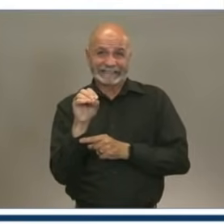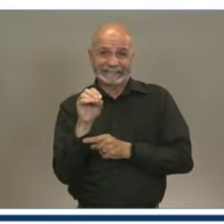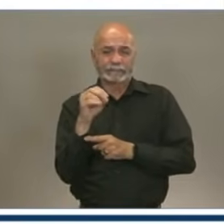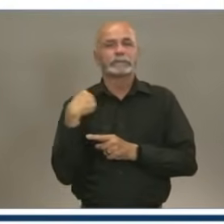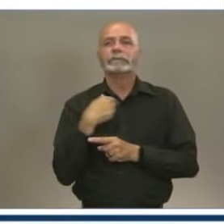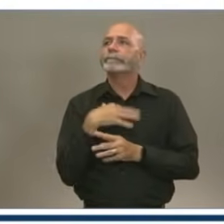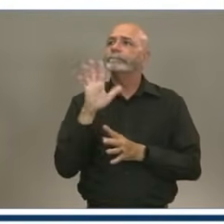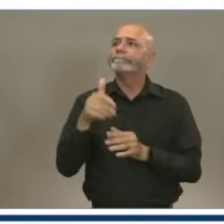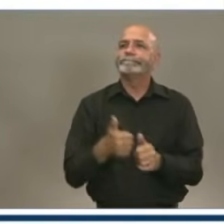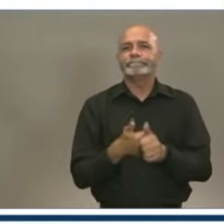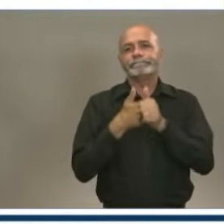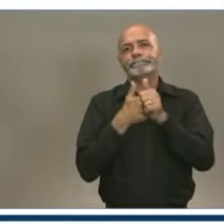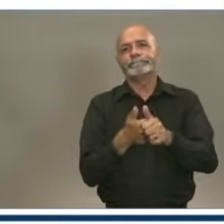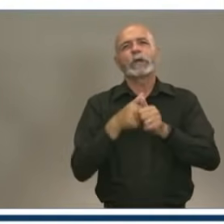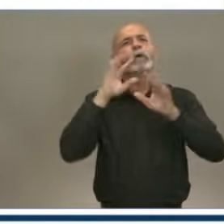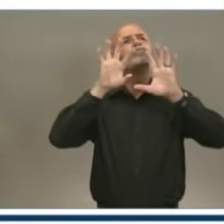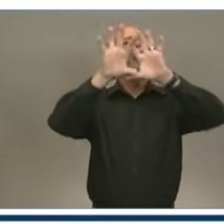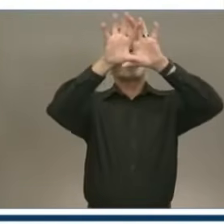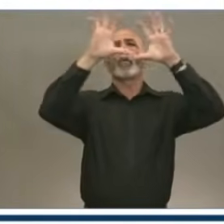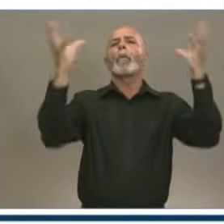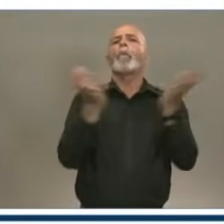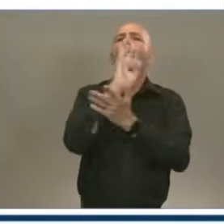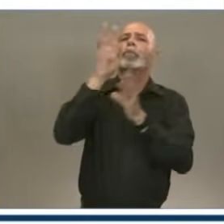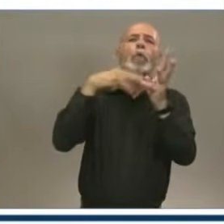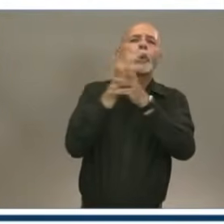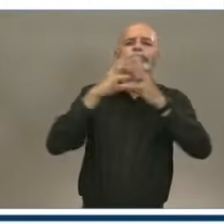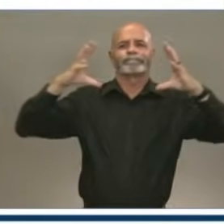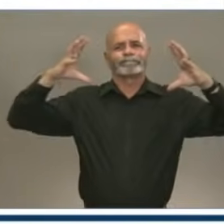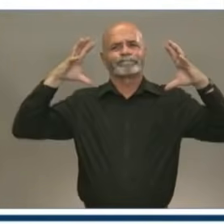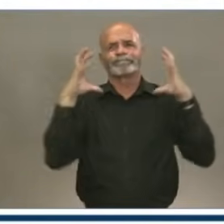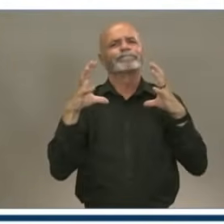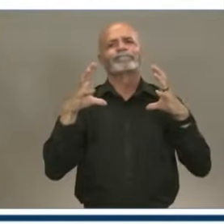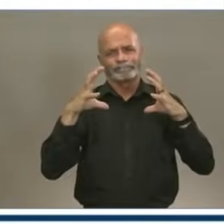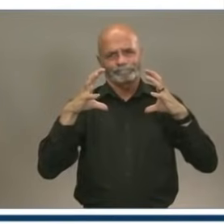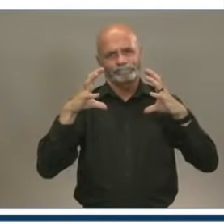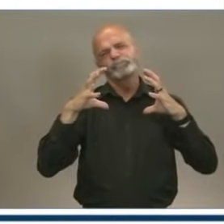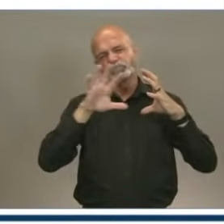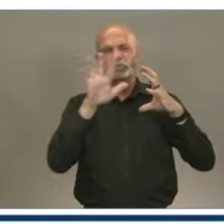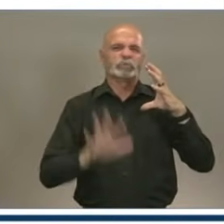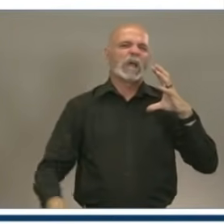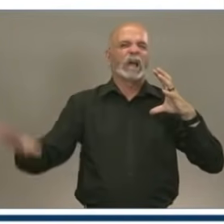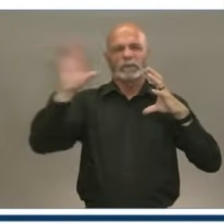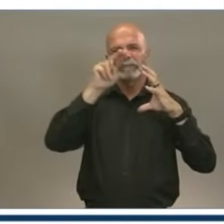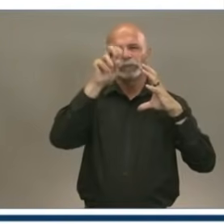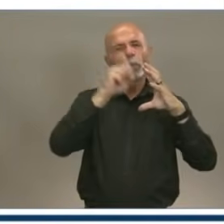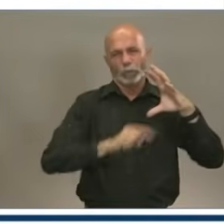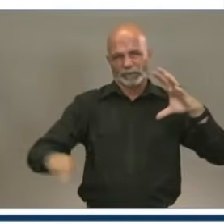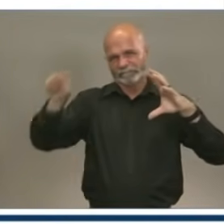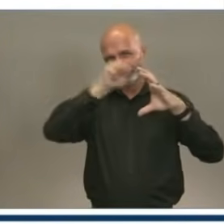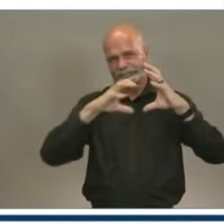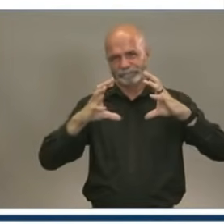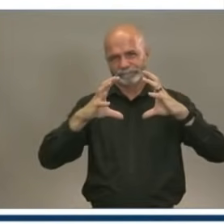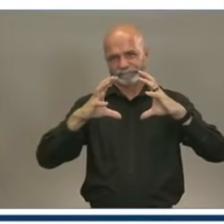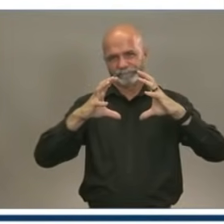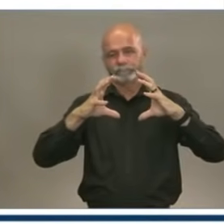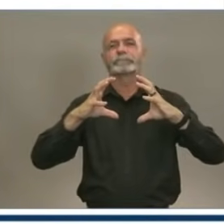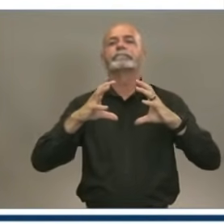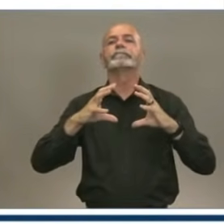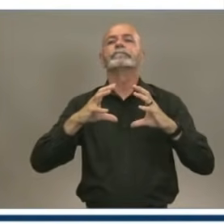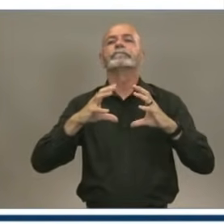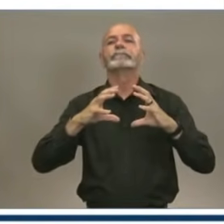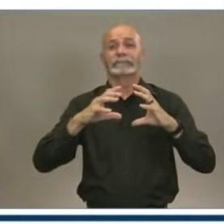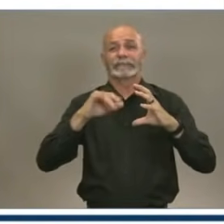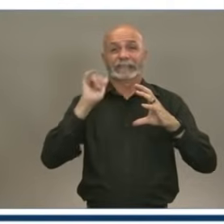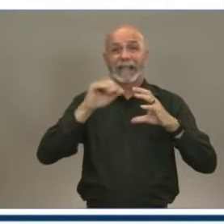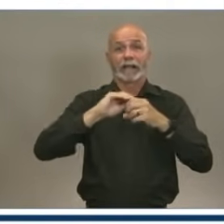on the entire population. Because and then my view on this is that the virus doesn't care whether you're eligible for vaccine or not. It